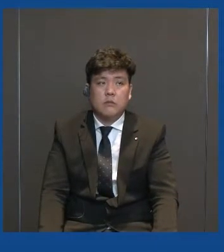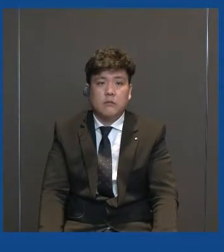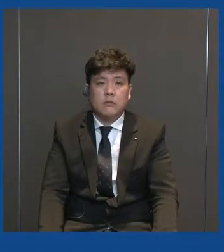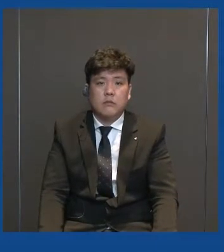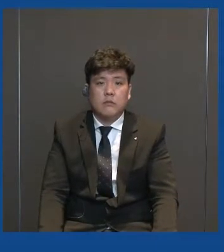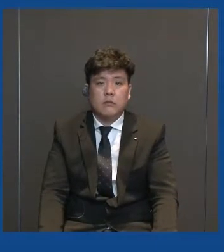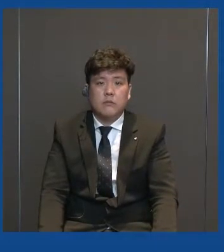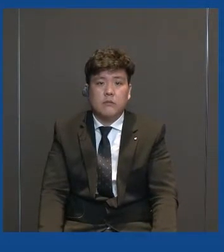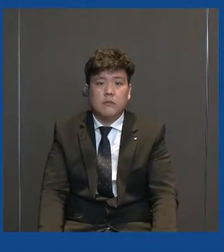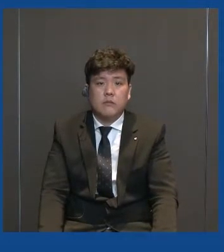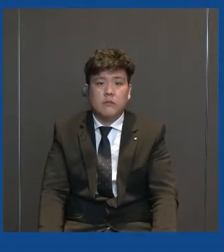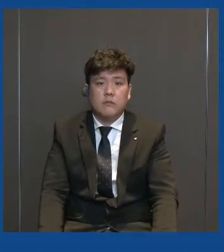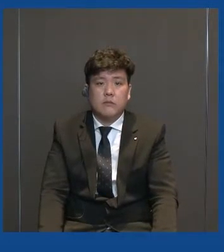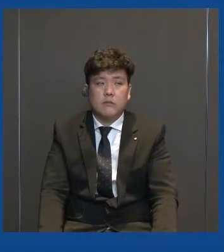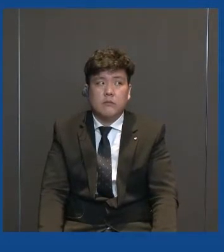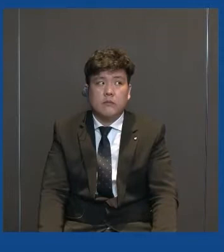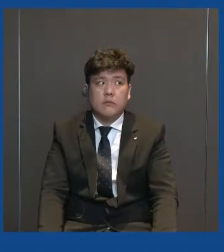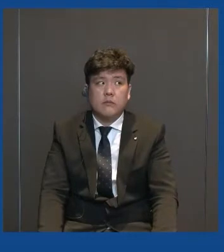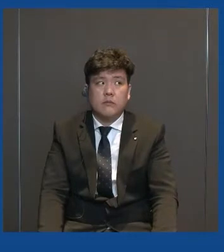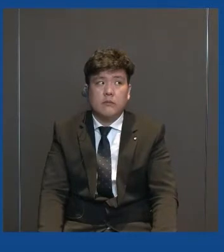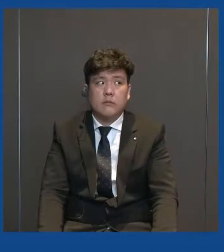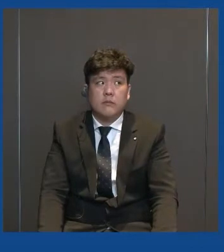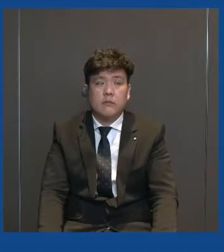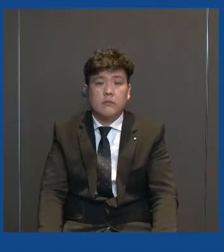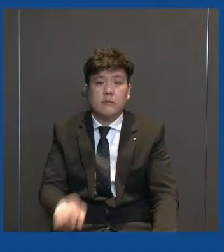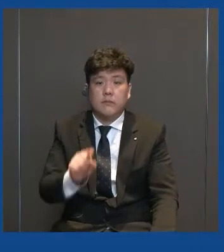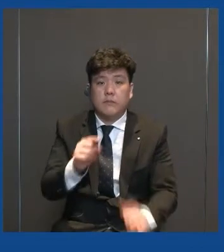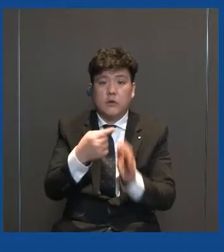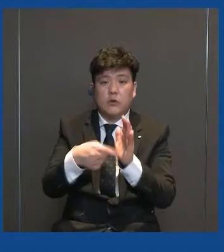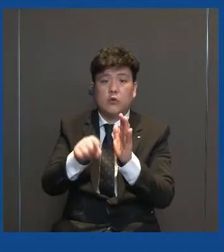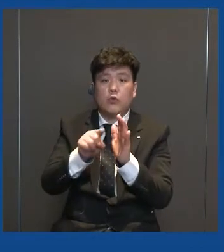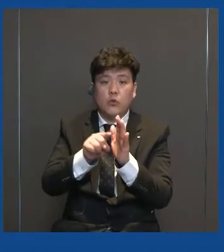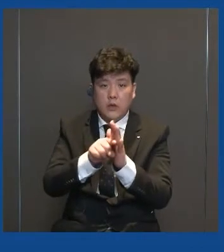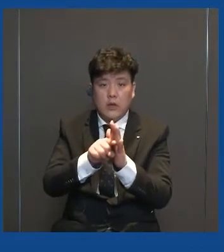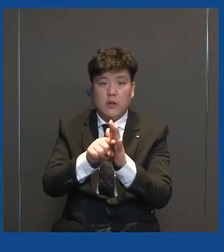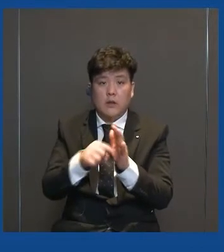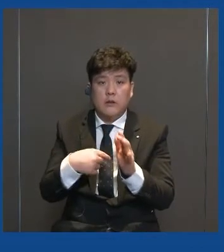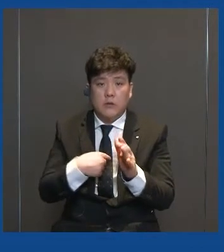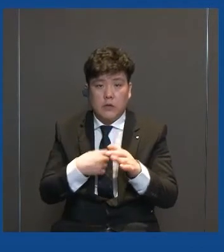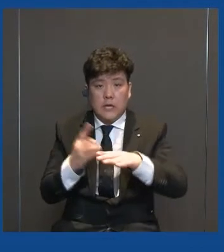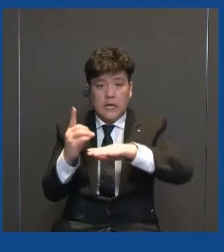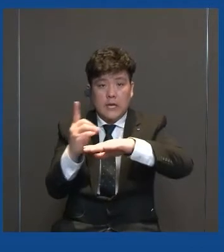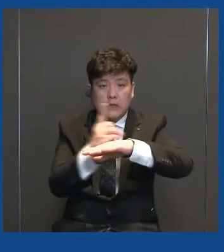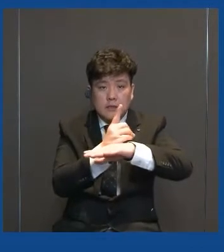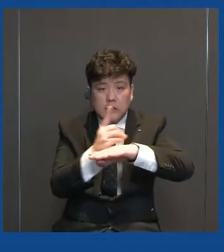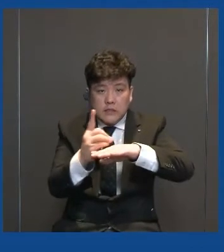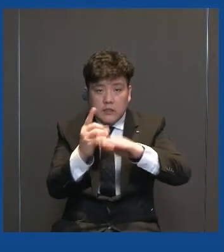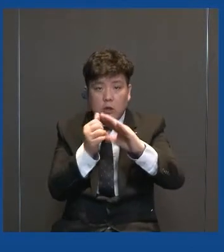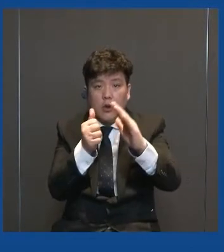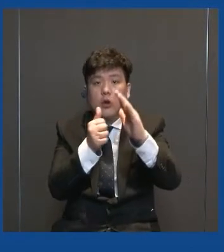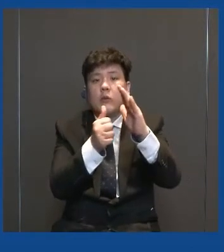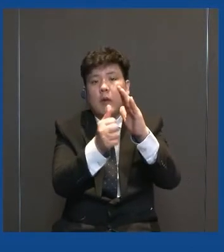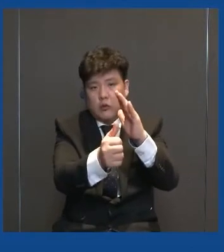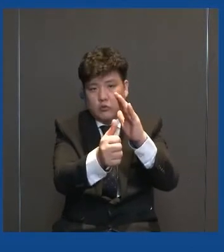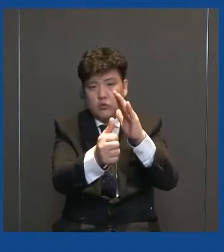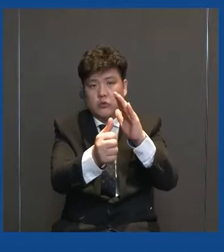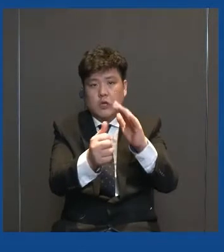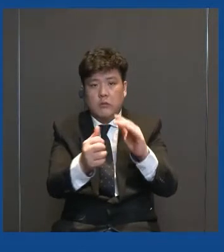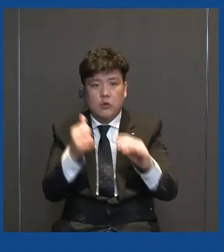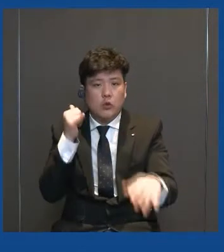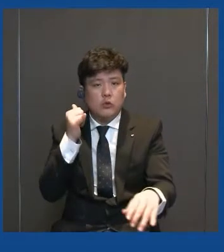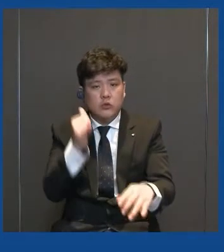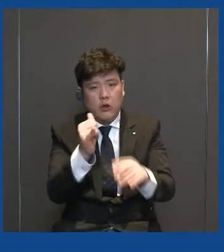phone services called Phone Friends, specifically targeted at elderly people.